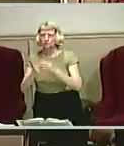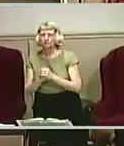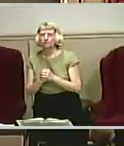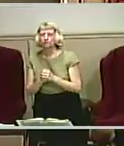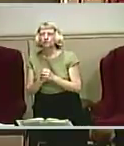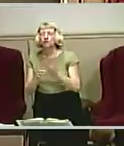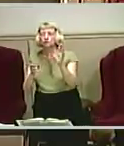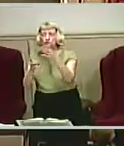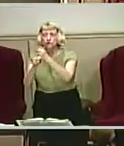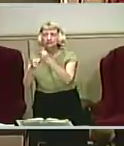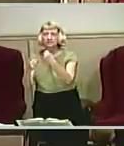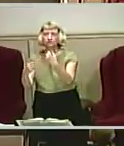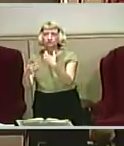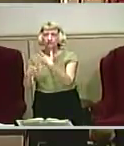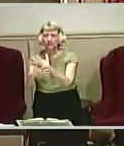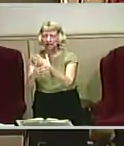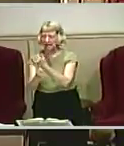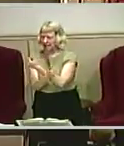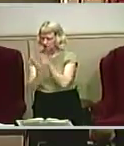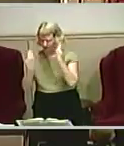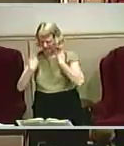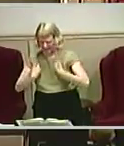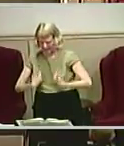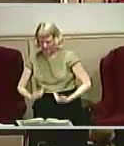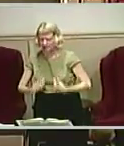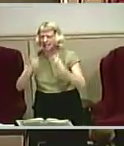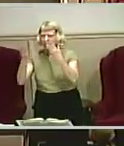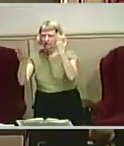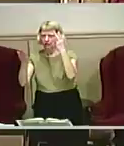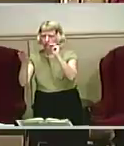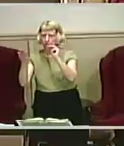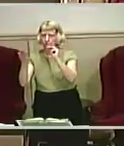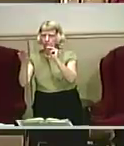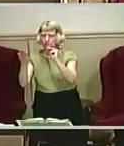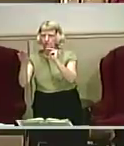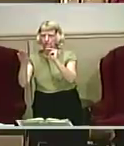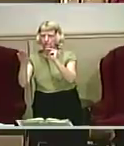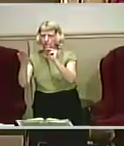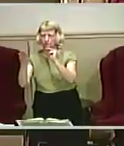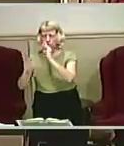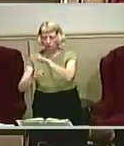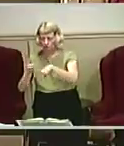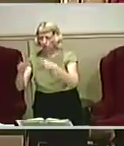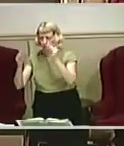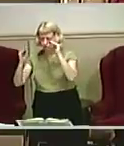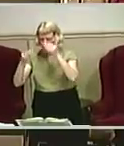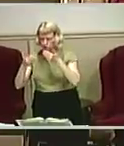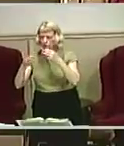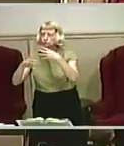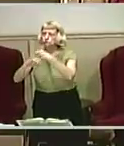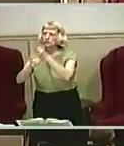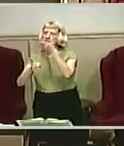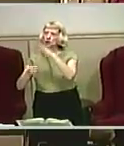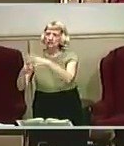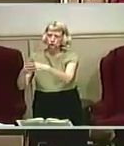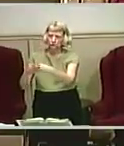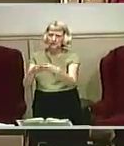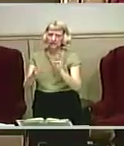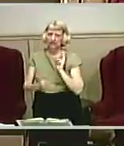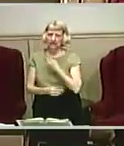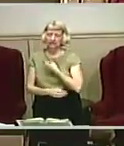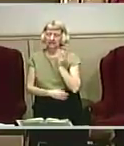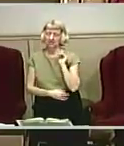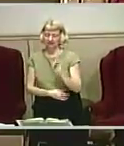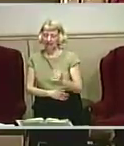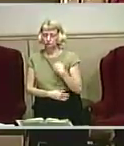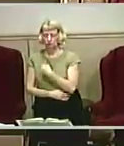We trust Him and we fear Him. We give Him everything we are. We go through the world with our eyes closed, trusting in God to lead us each step of the way. That's what we